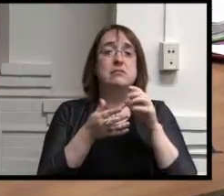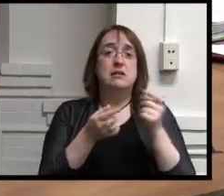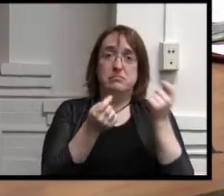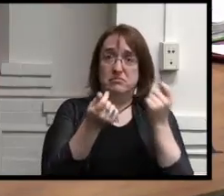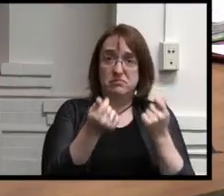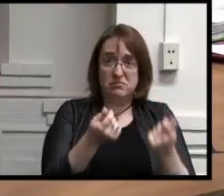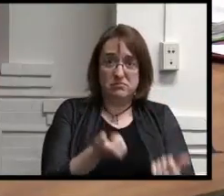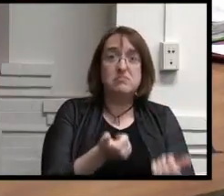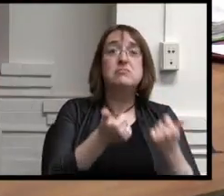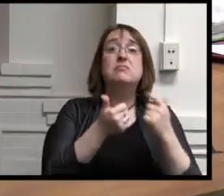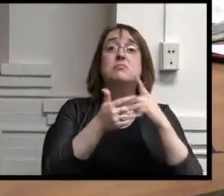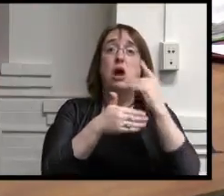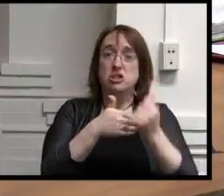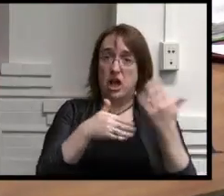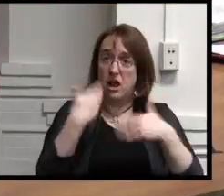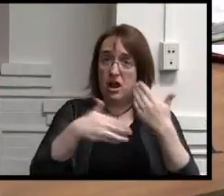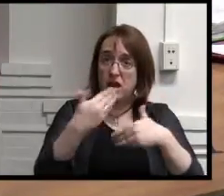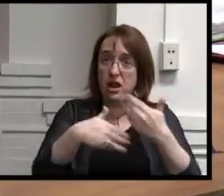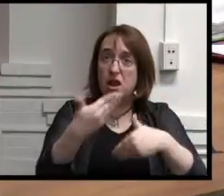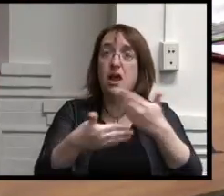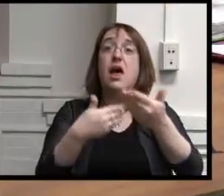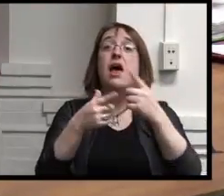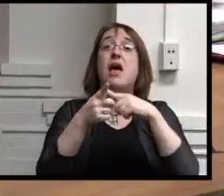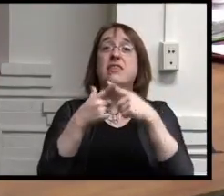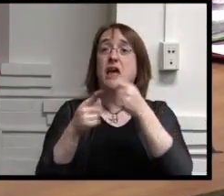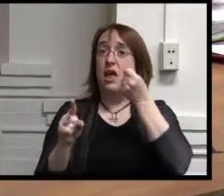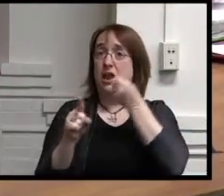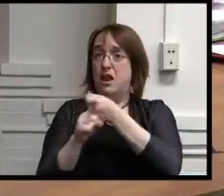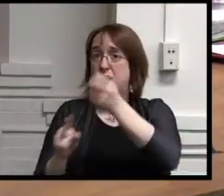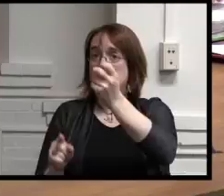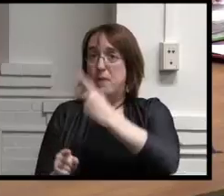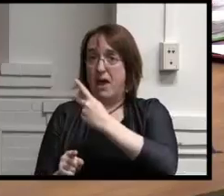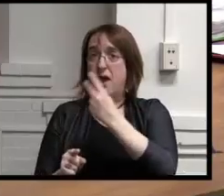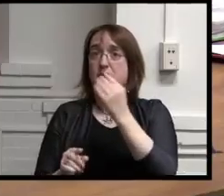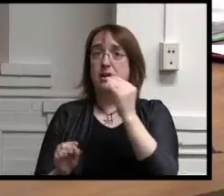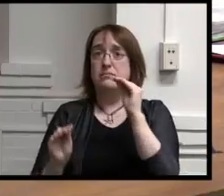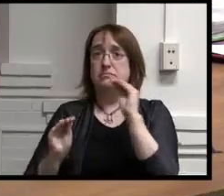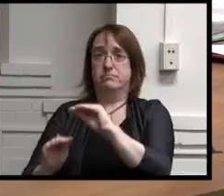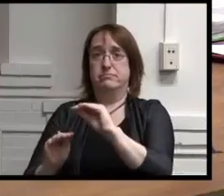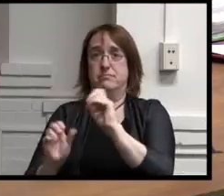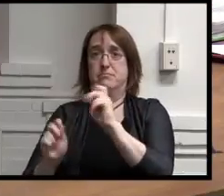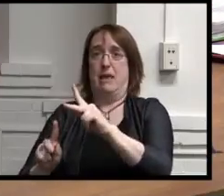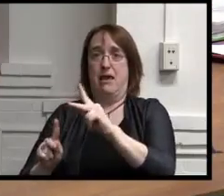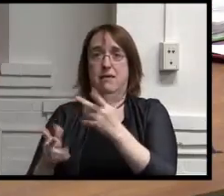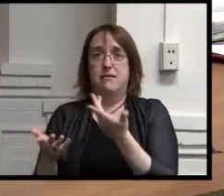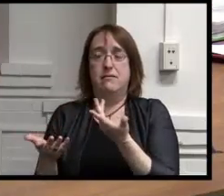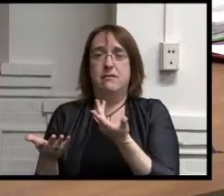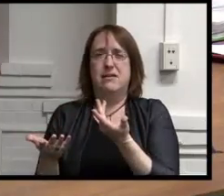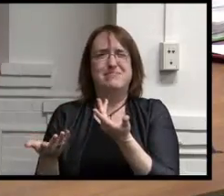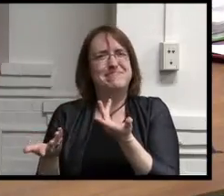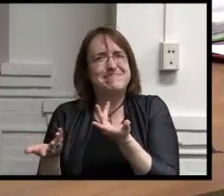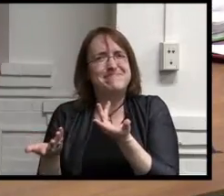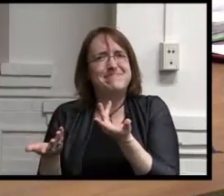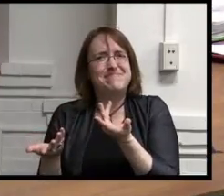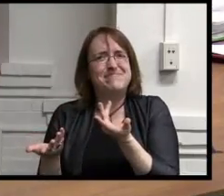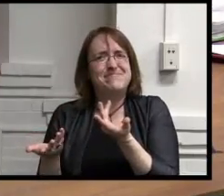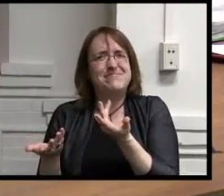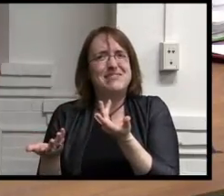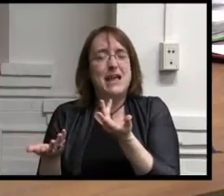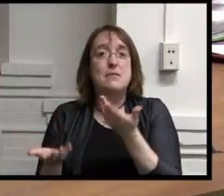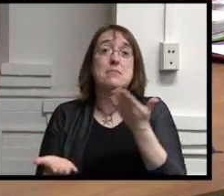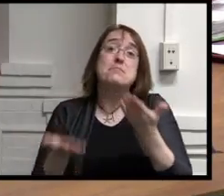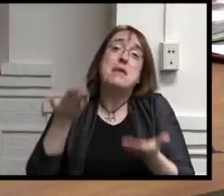as the project goes along, we'll come back and we'll put these back in. No. I mean, maybe I can